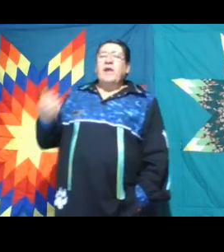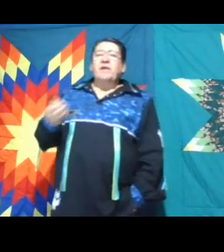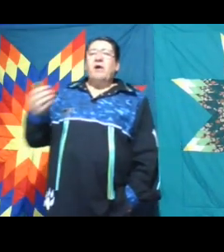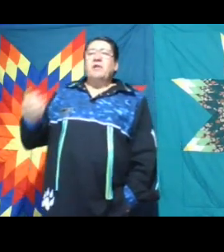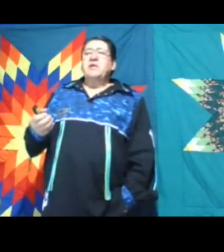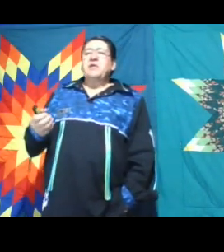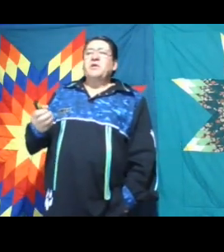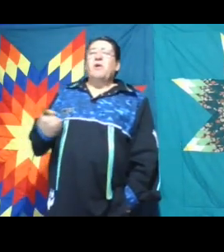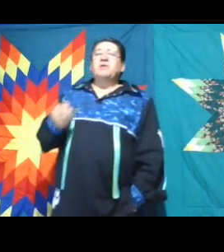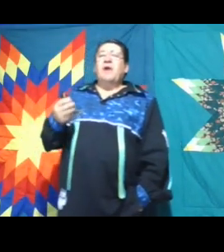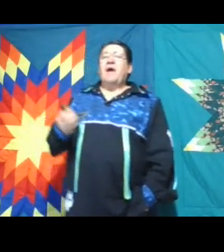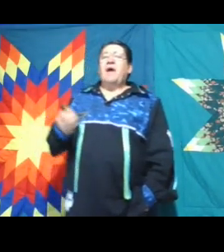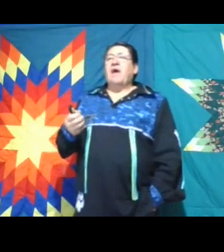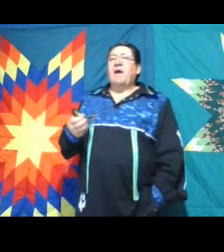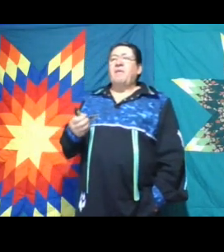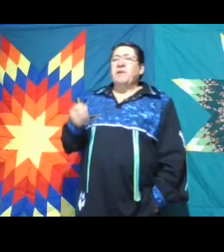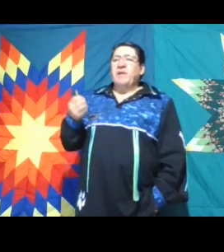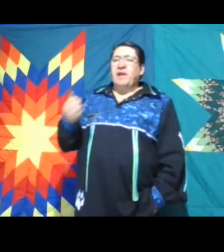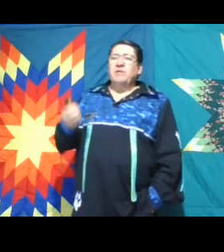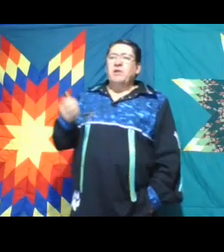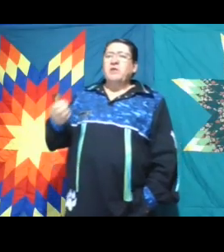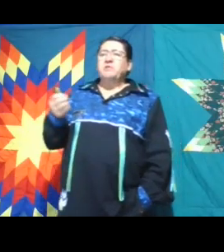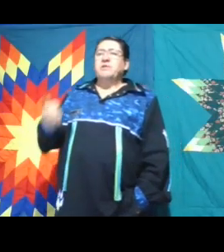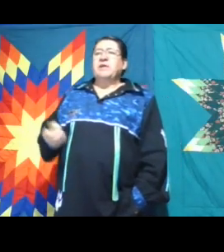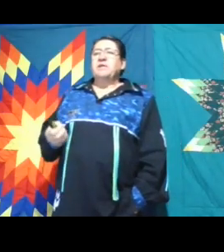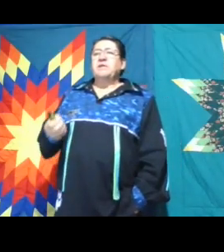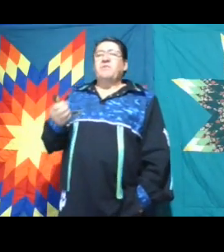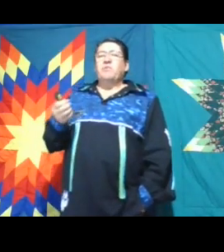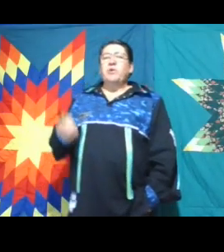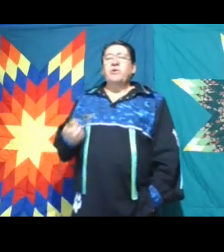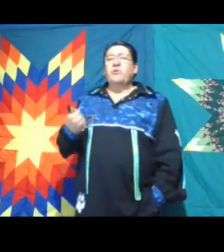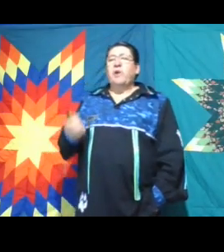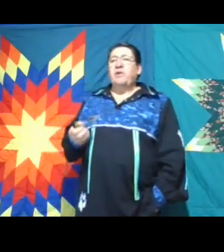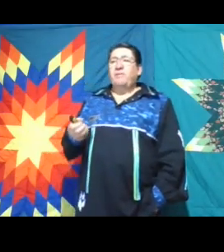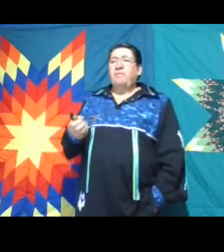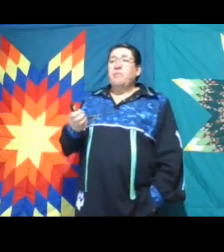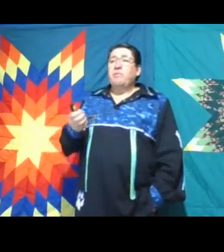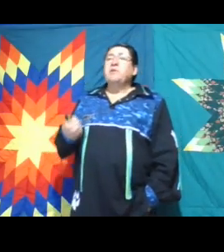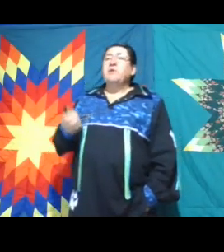With technology, you also have to have the technological skills and